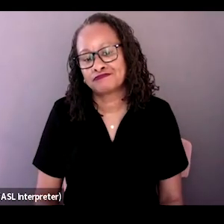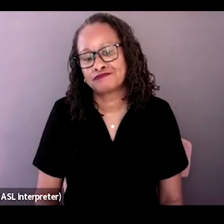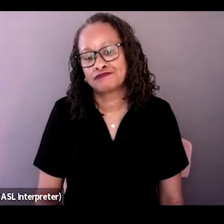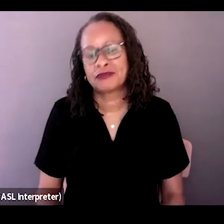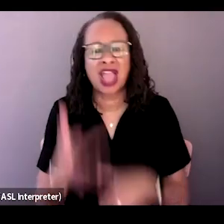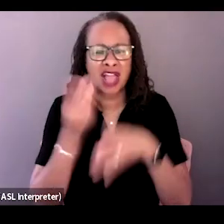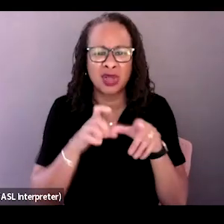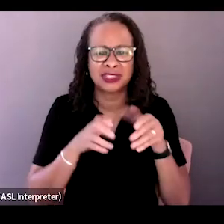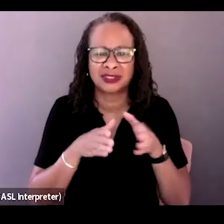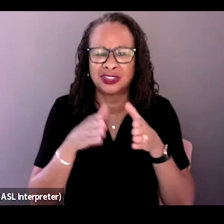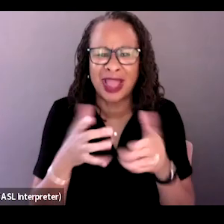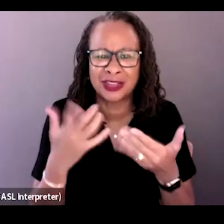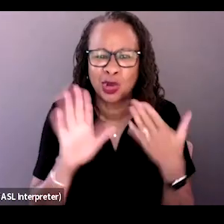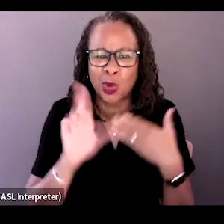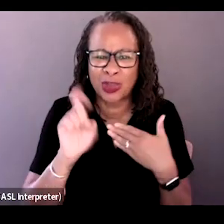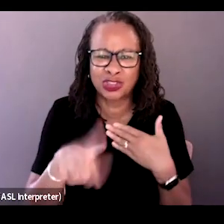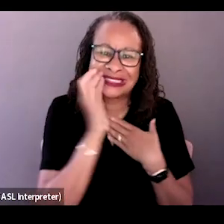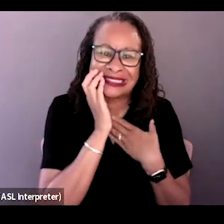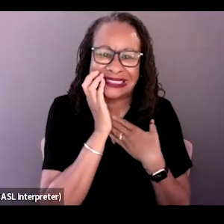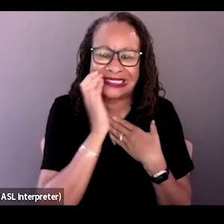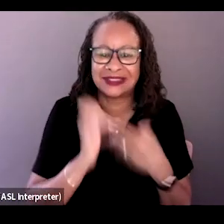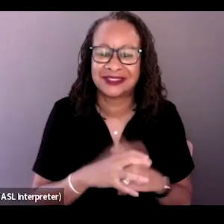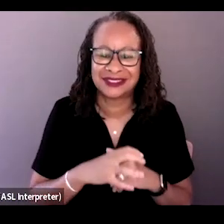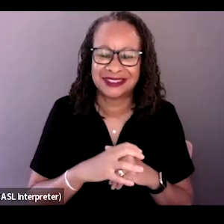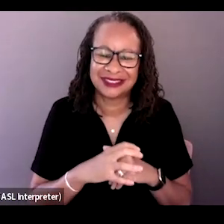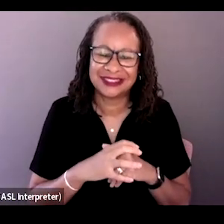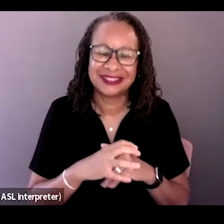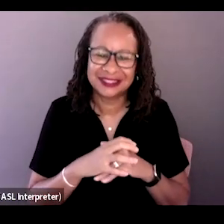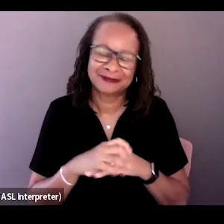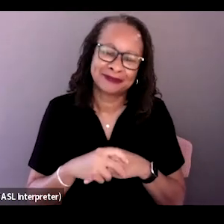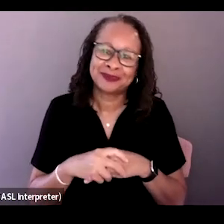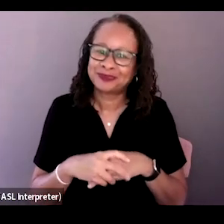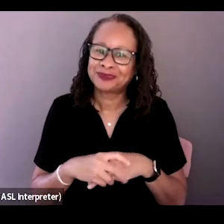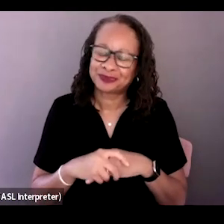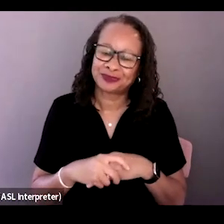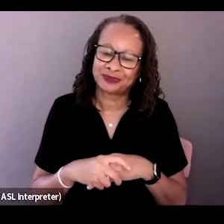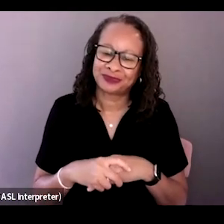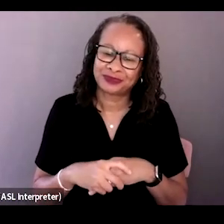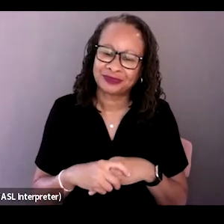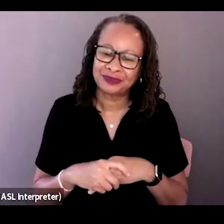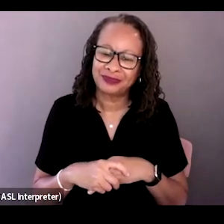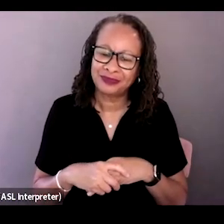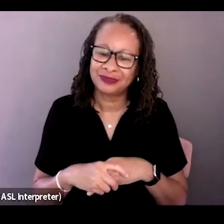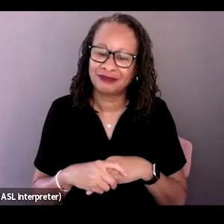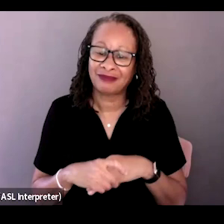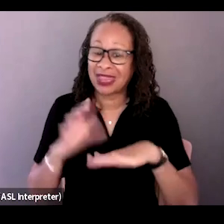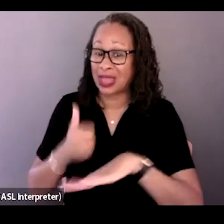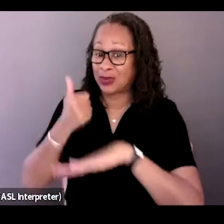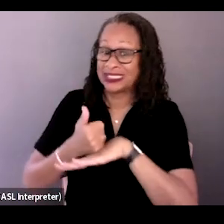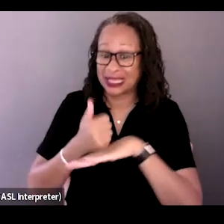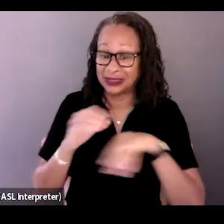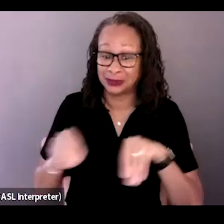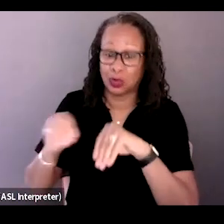thread because you asked about. Yeah, I thought was that actually was set in motion then